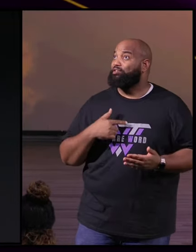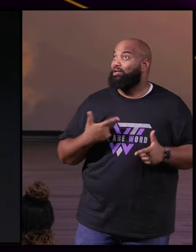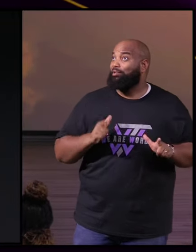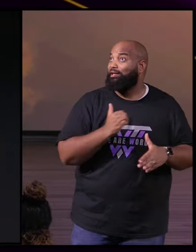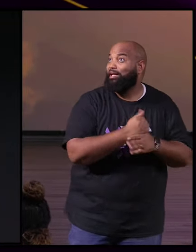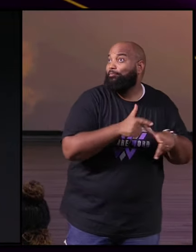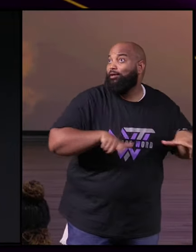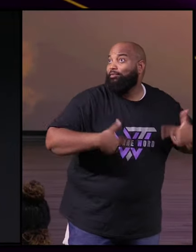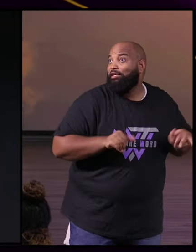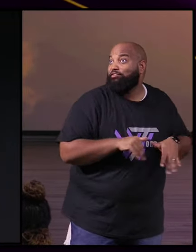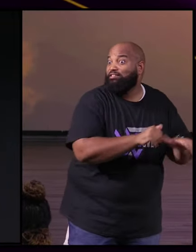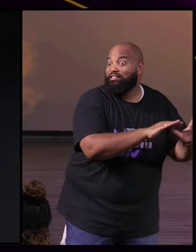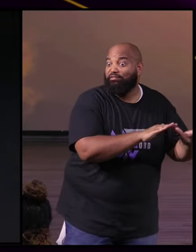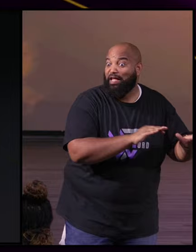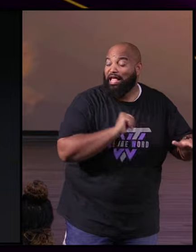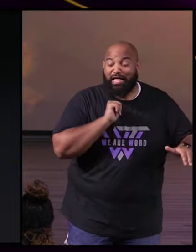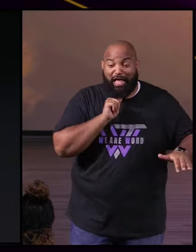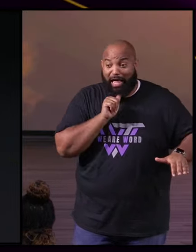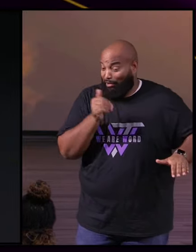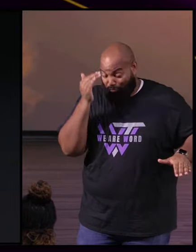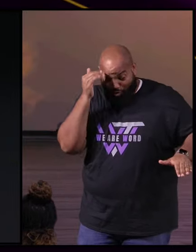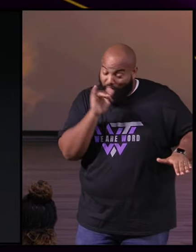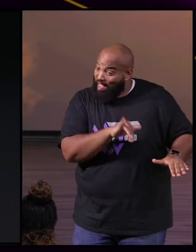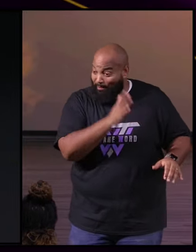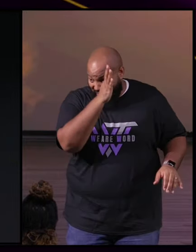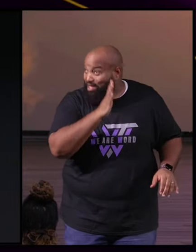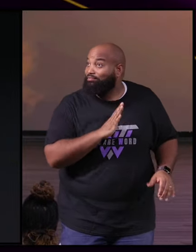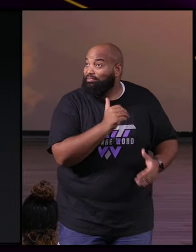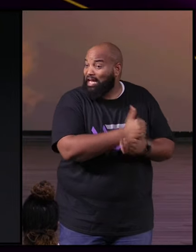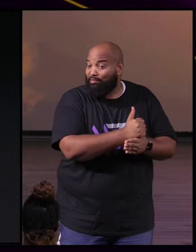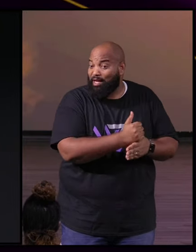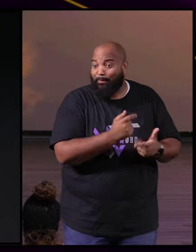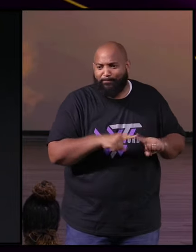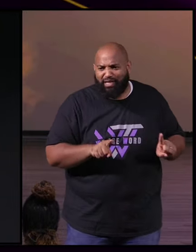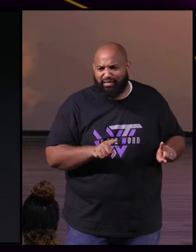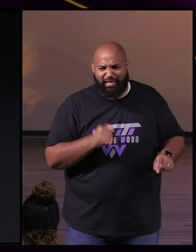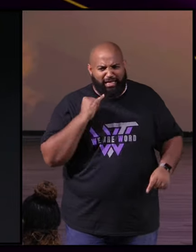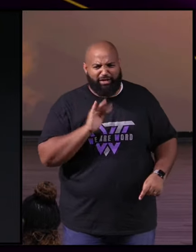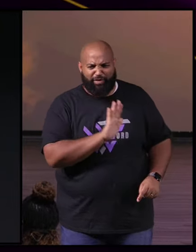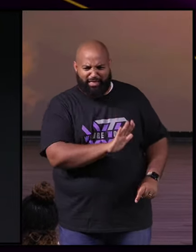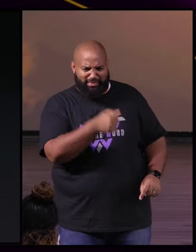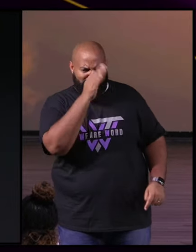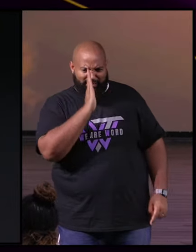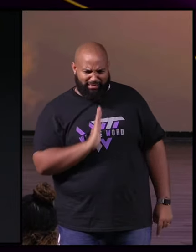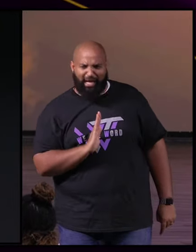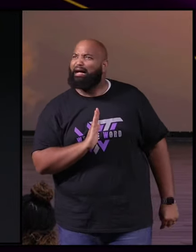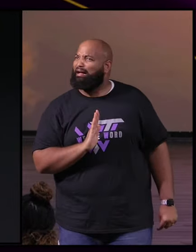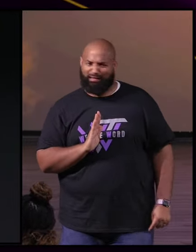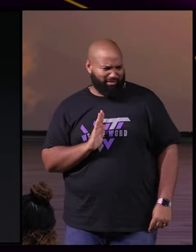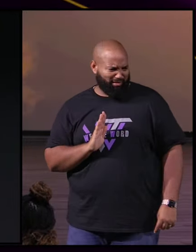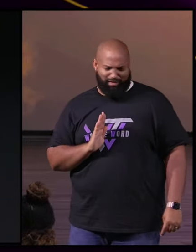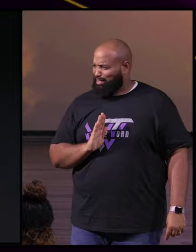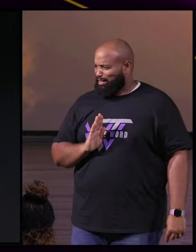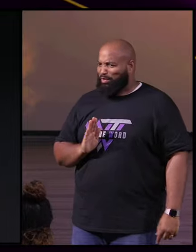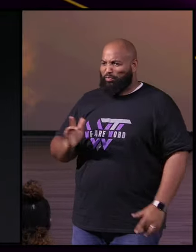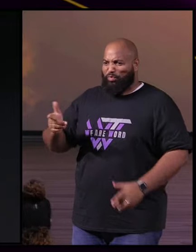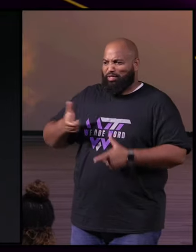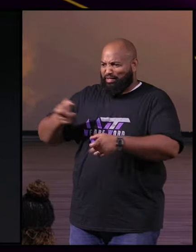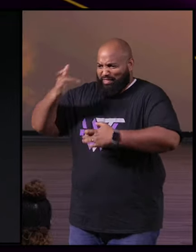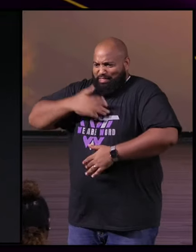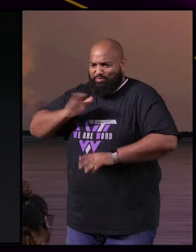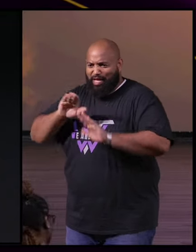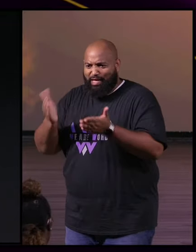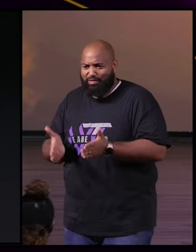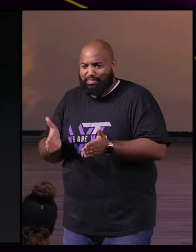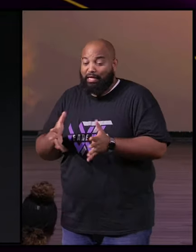Because he thinking, I don't know who this man is, but if he got that kind of pull with God,